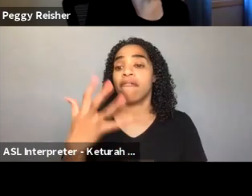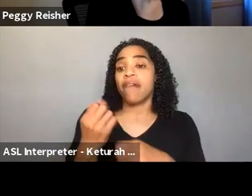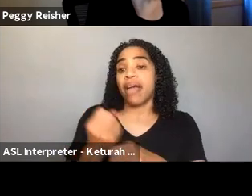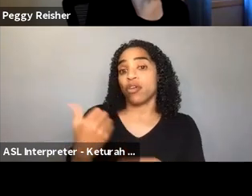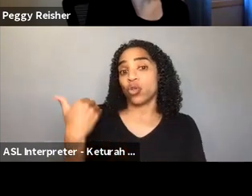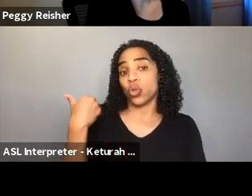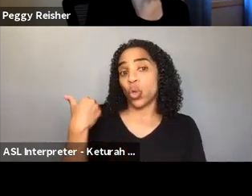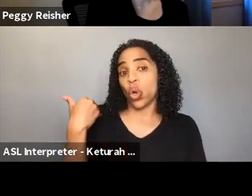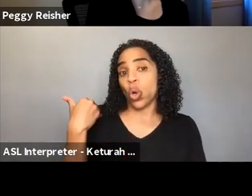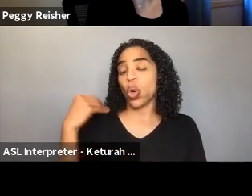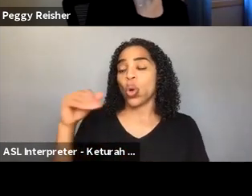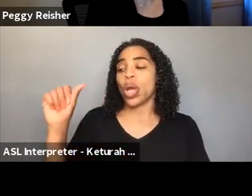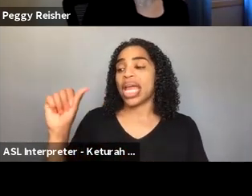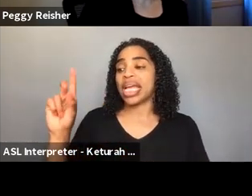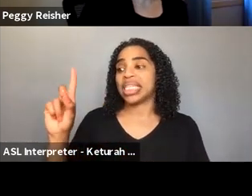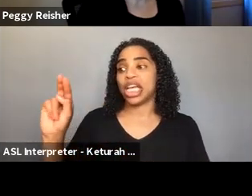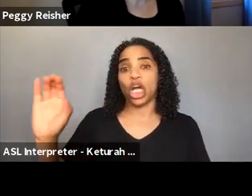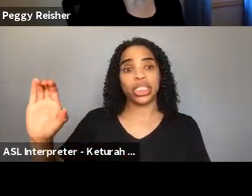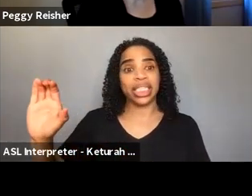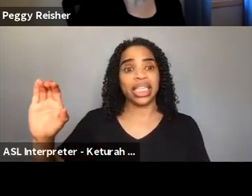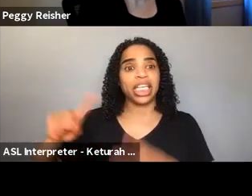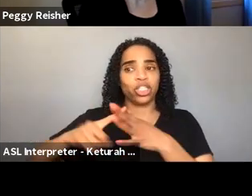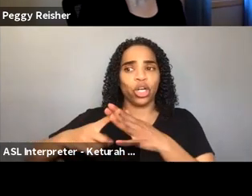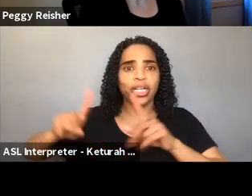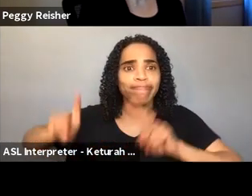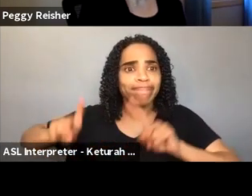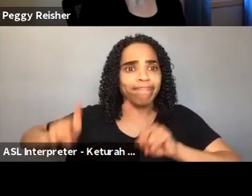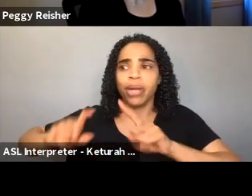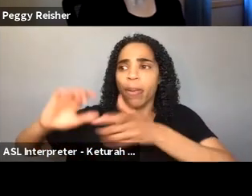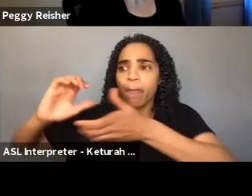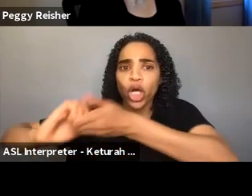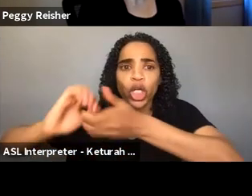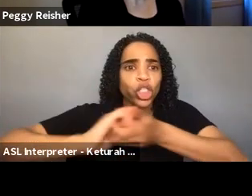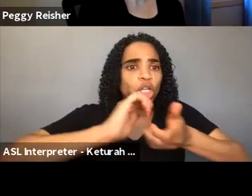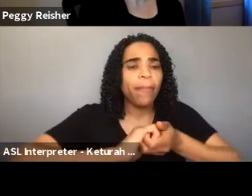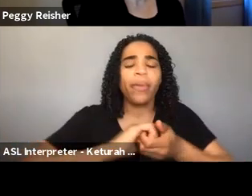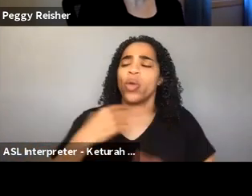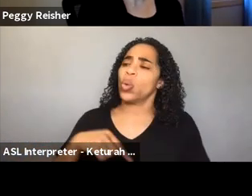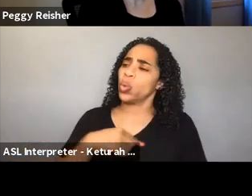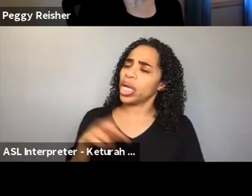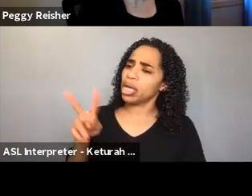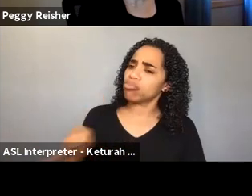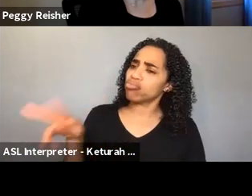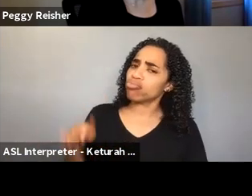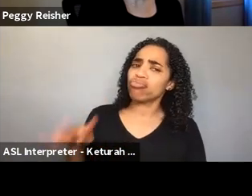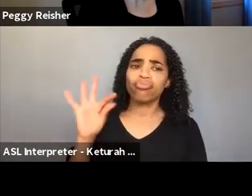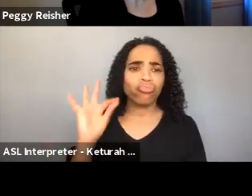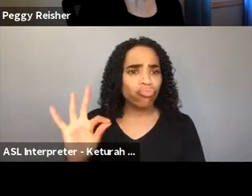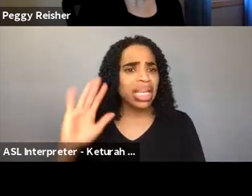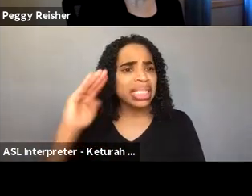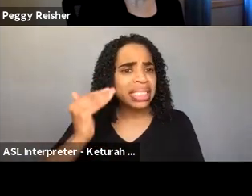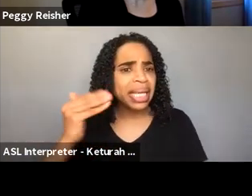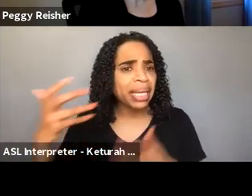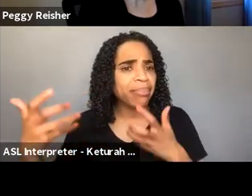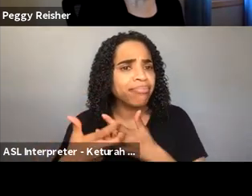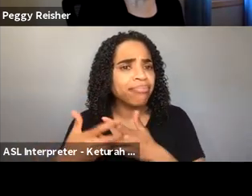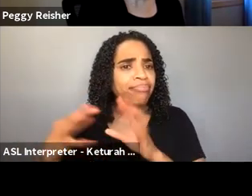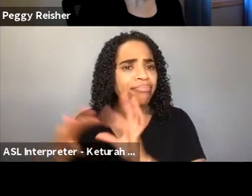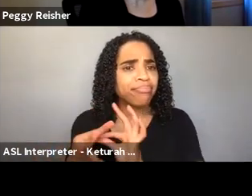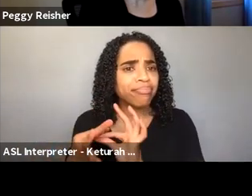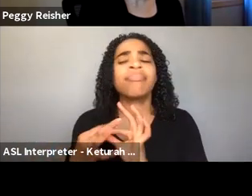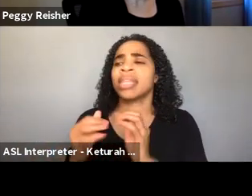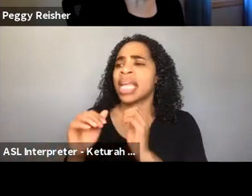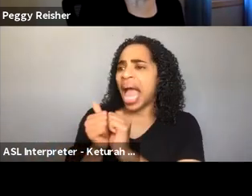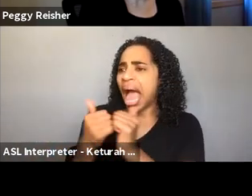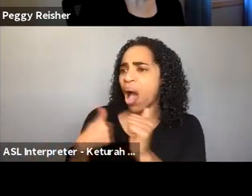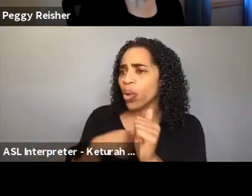discussion of the ADRC pilot came up, it was just really a naturally fit for us to jump in and see how we could